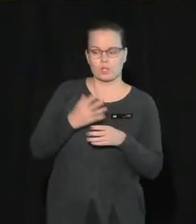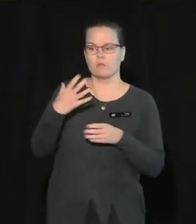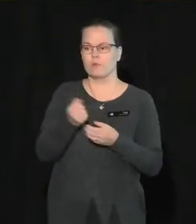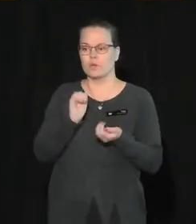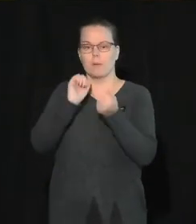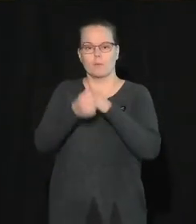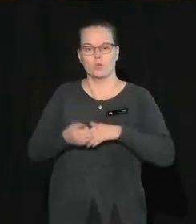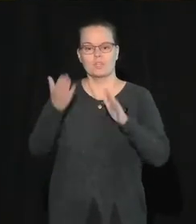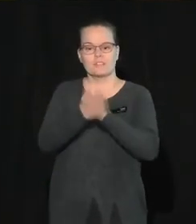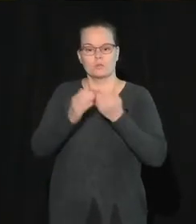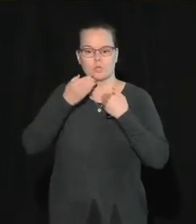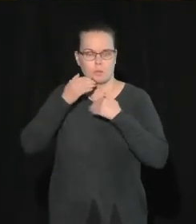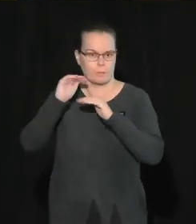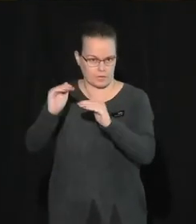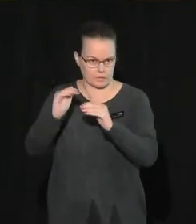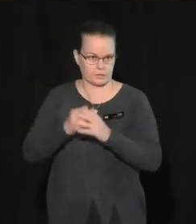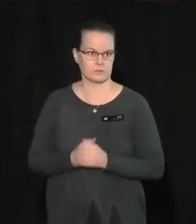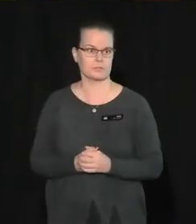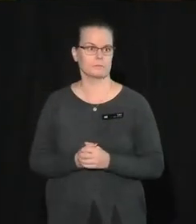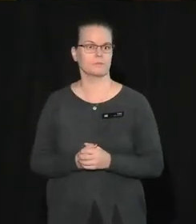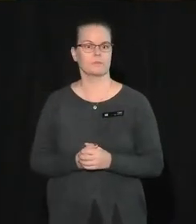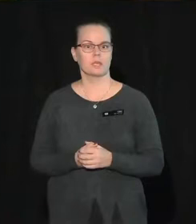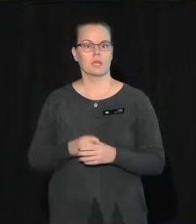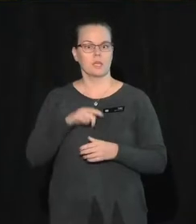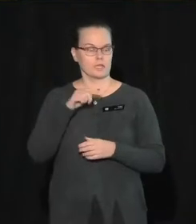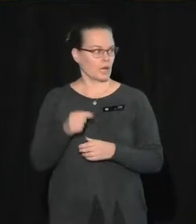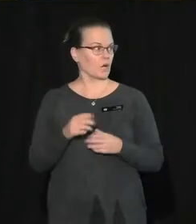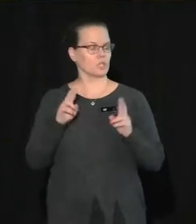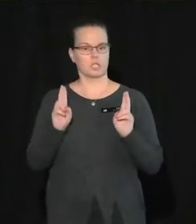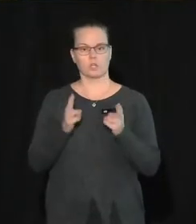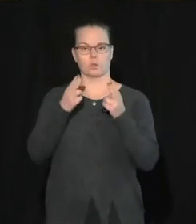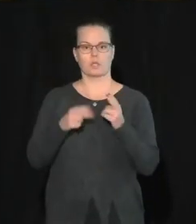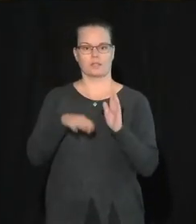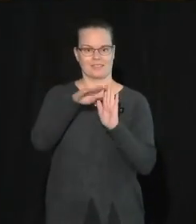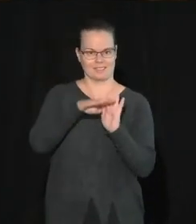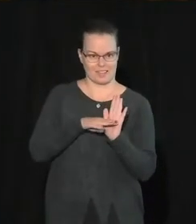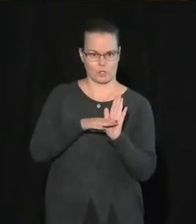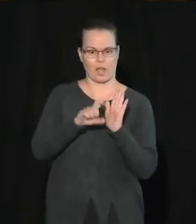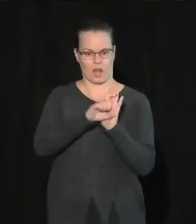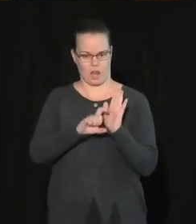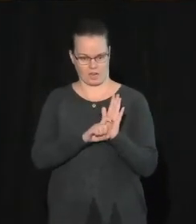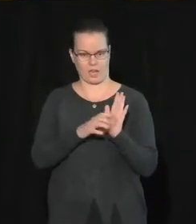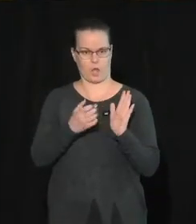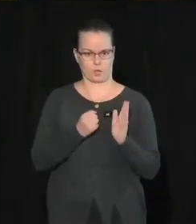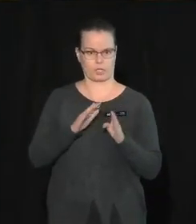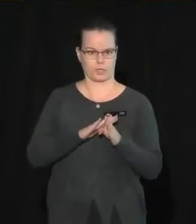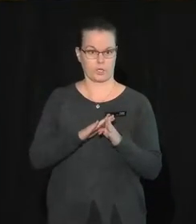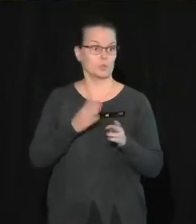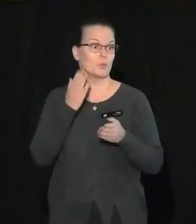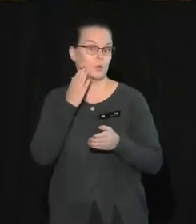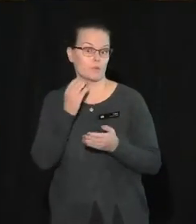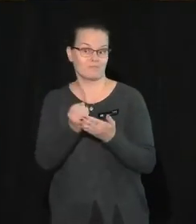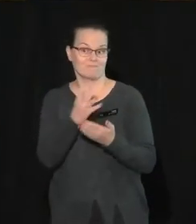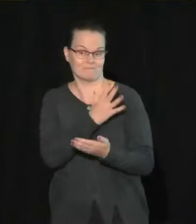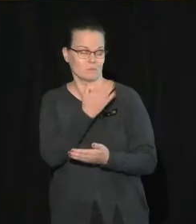of having and adopting new regulatory measures. If I can have the next